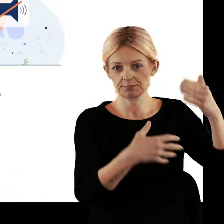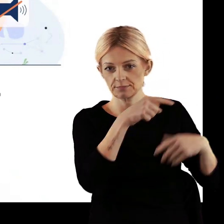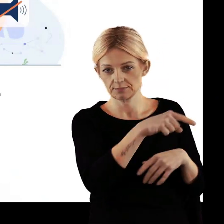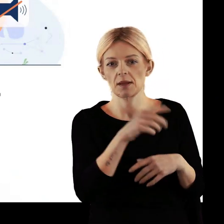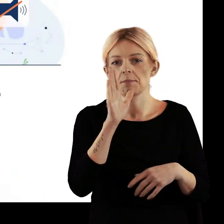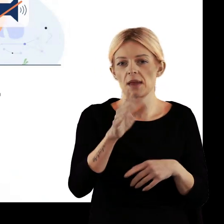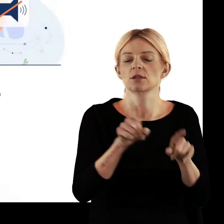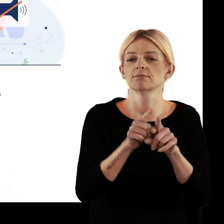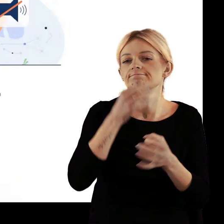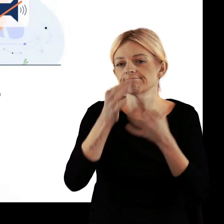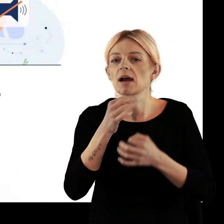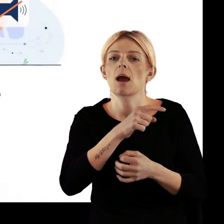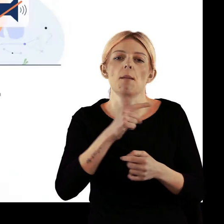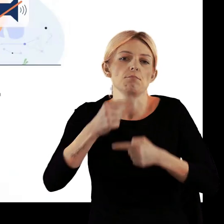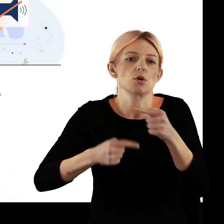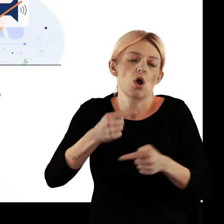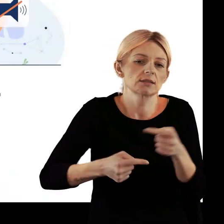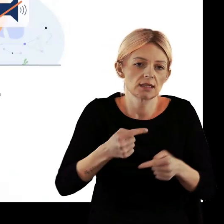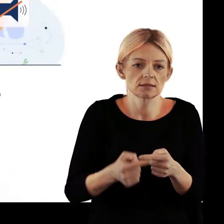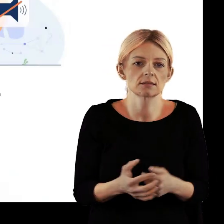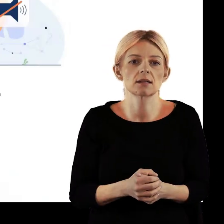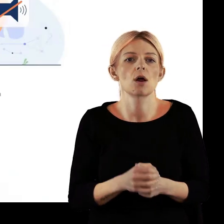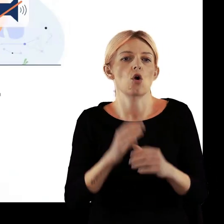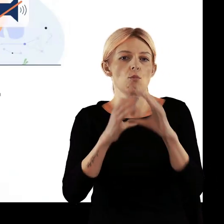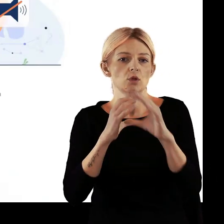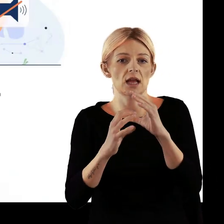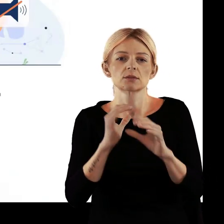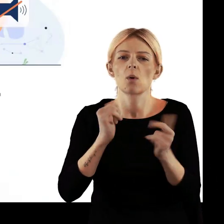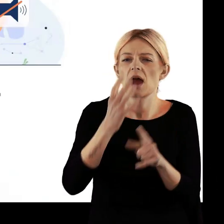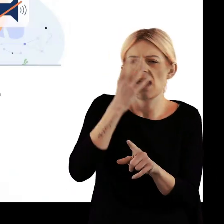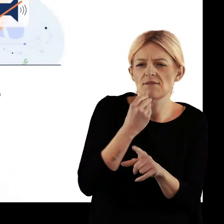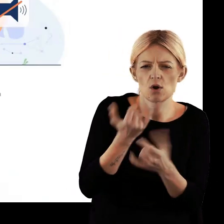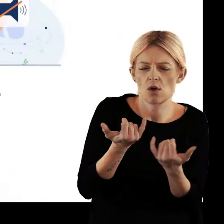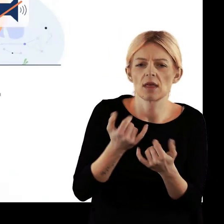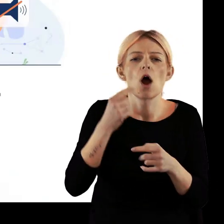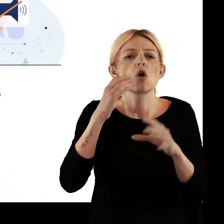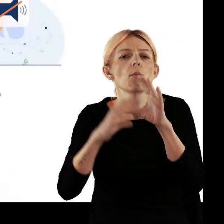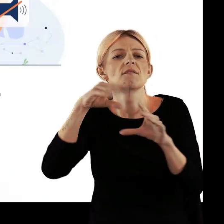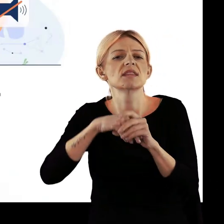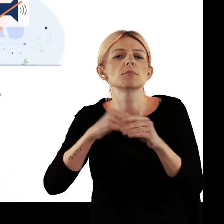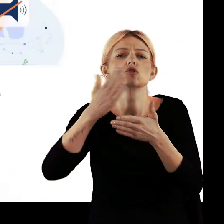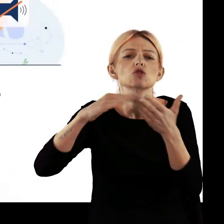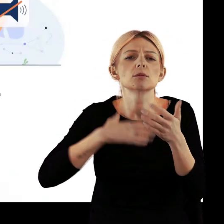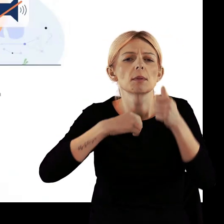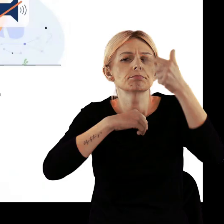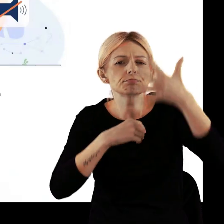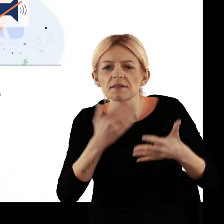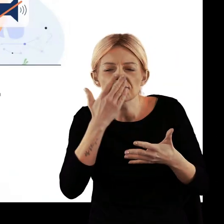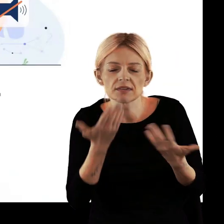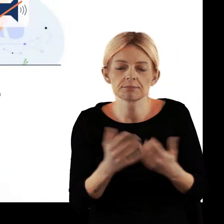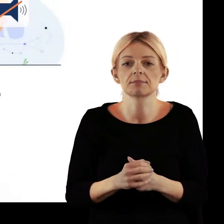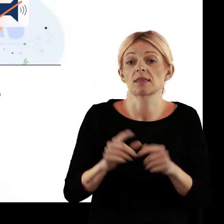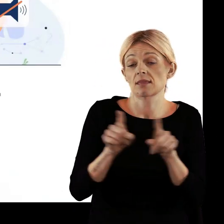looks like and what elements it consists of. Then we'll give you some tips on how